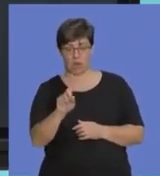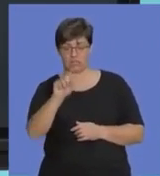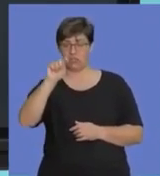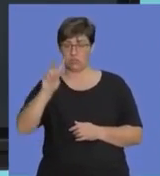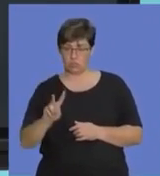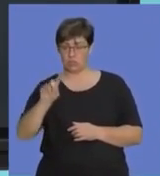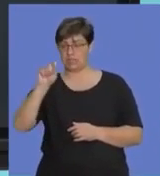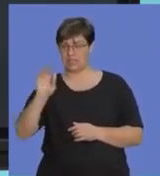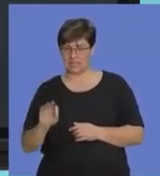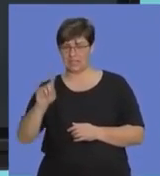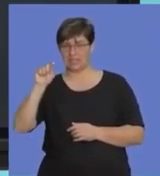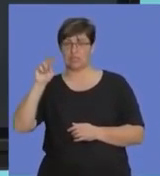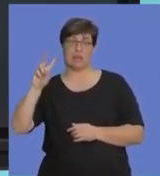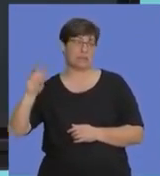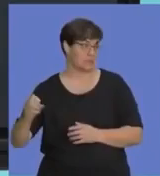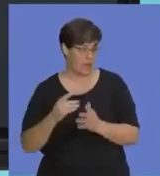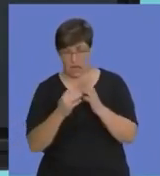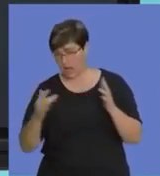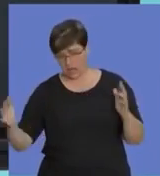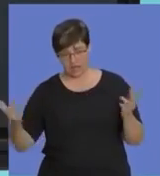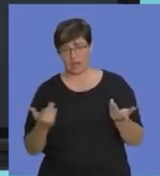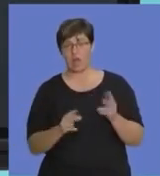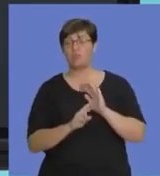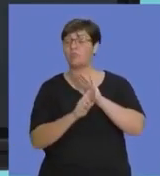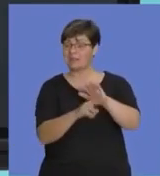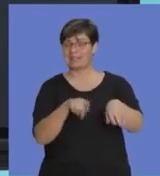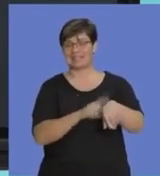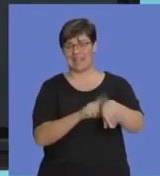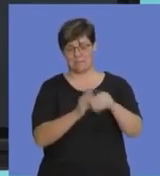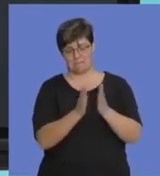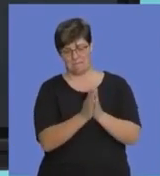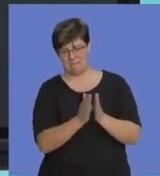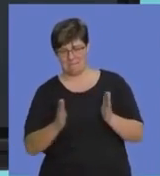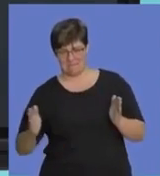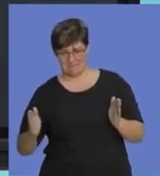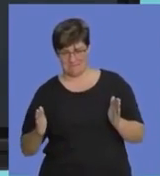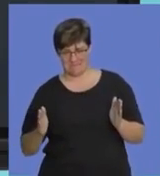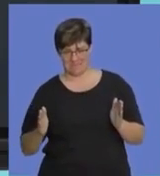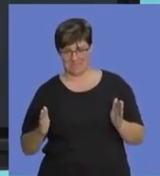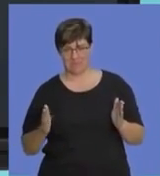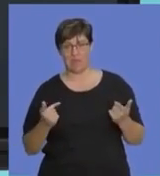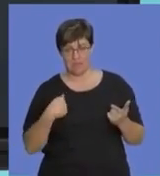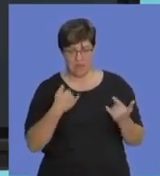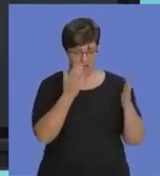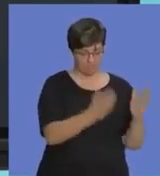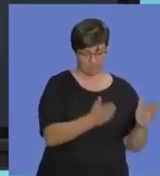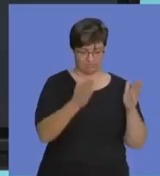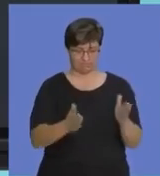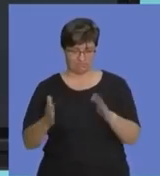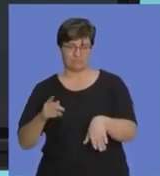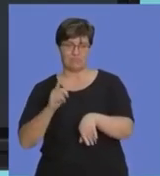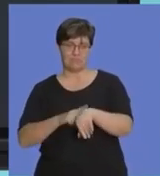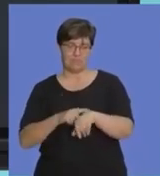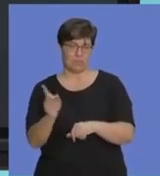we use T0, T1, T2, T3, T20 to represent the time in terms